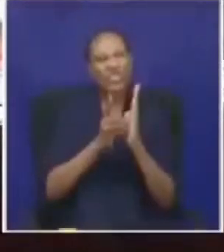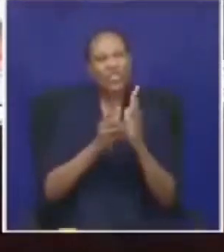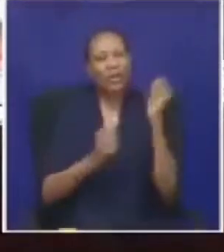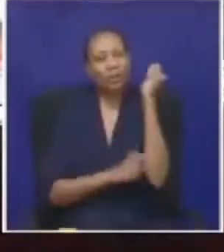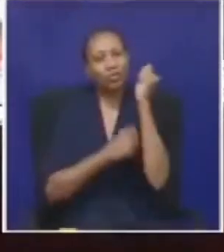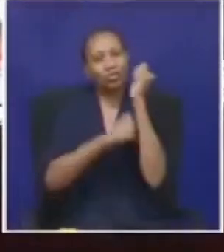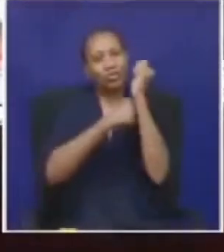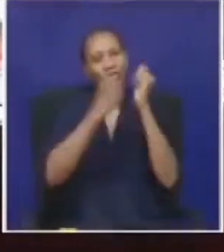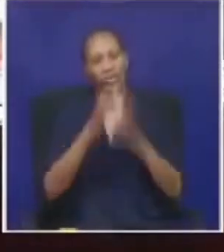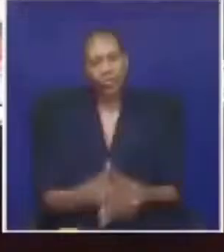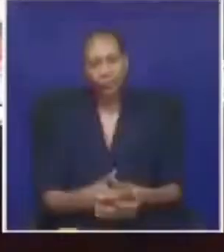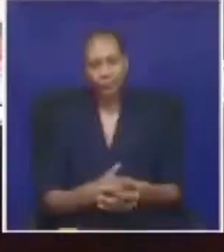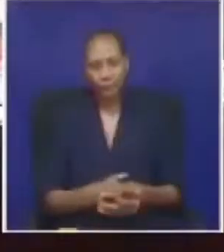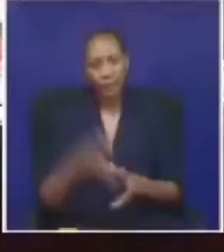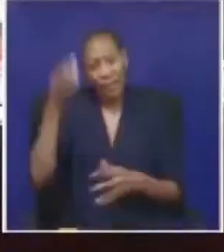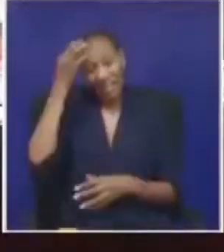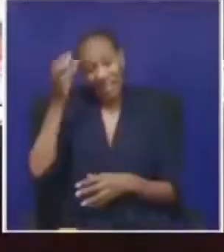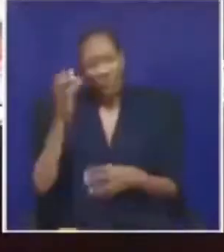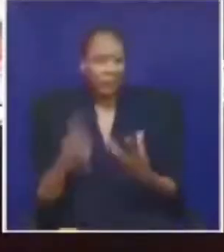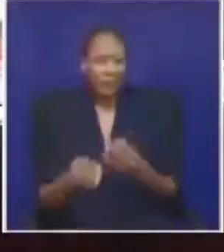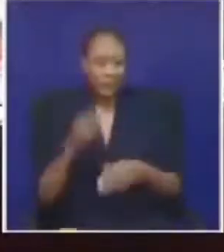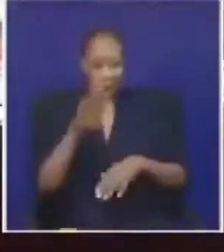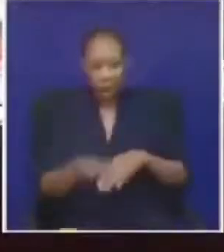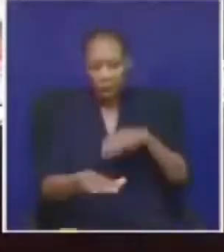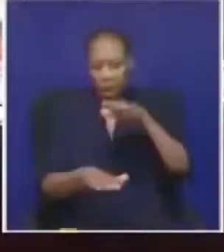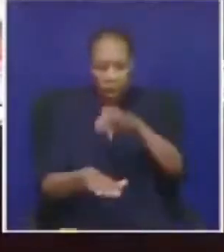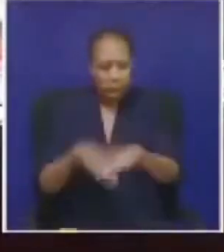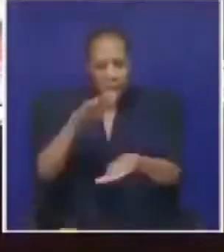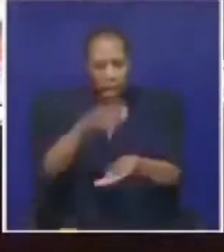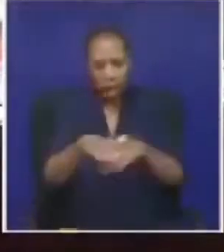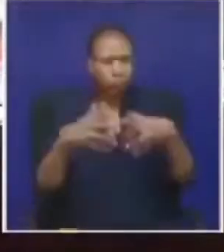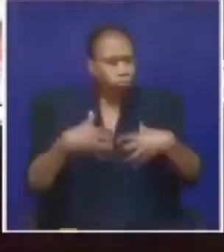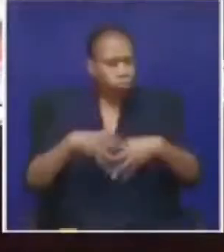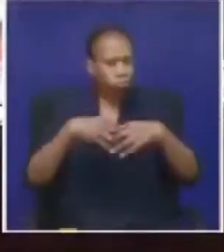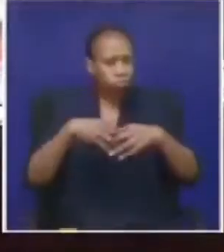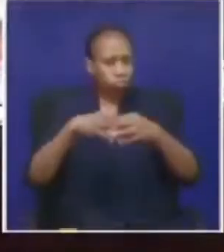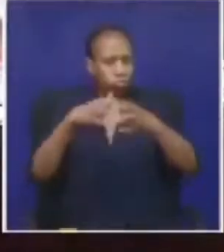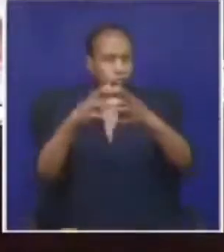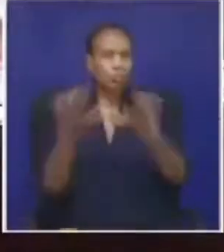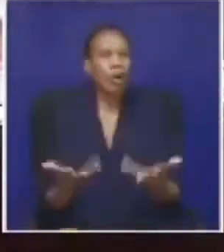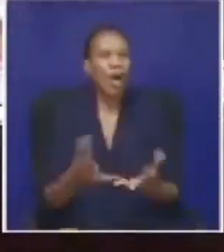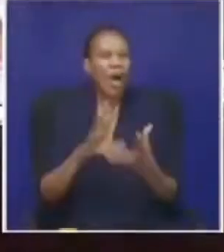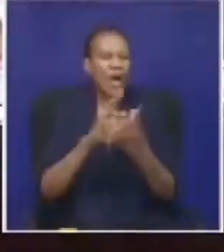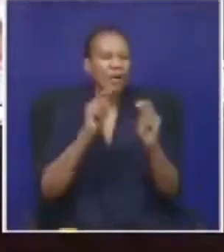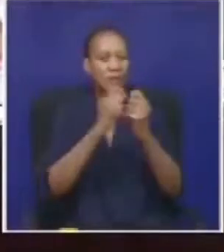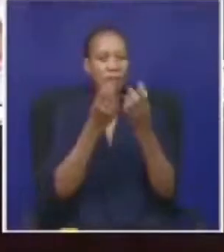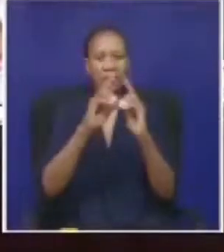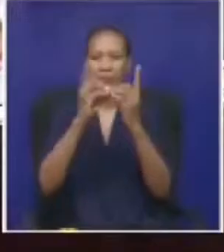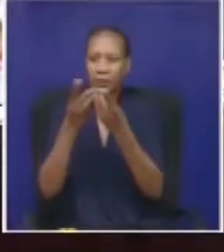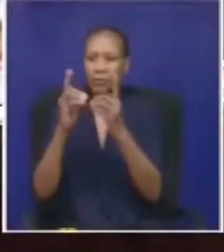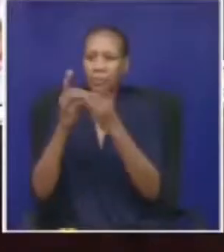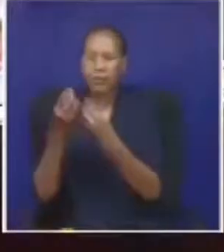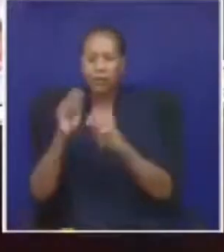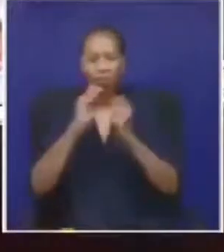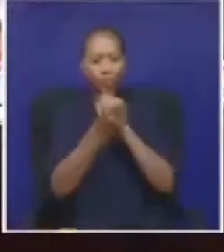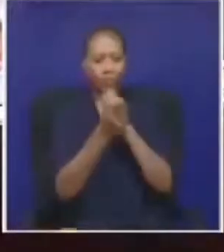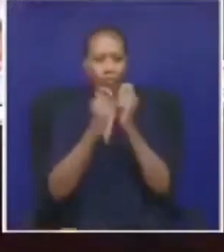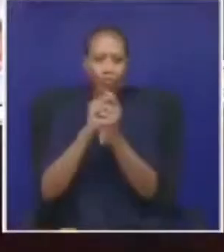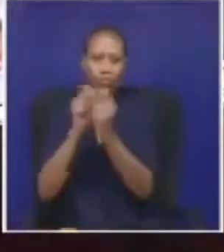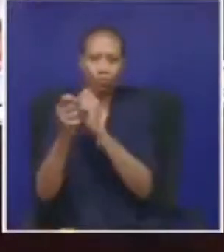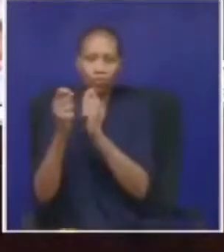infrastructure. Government has made significant headways in institutional reforms to strengthen